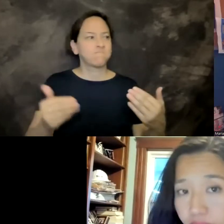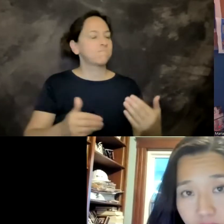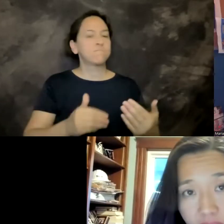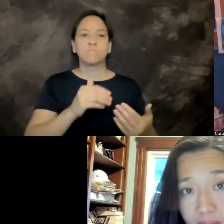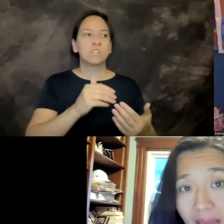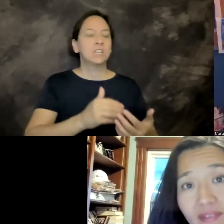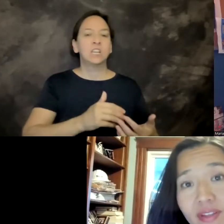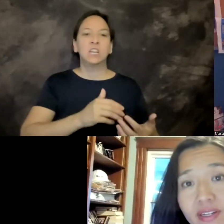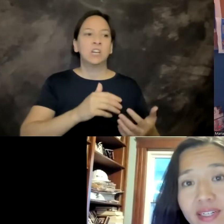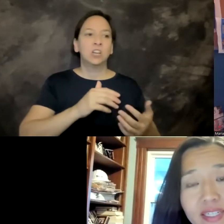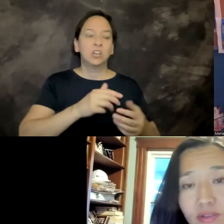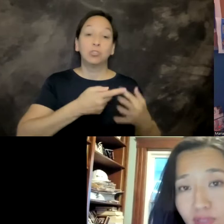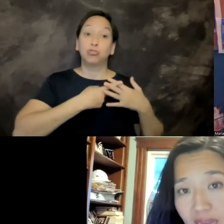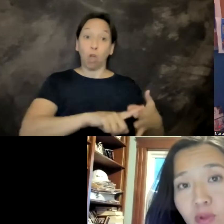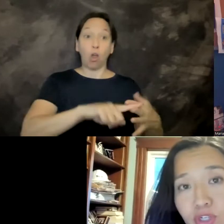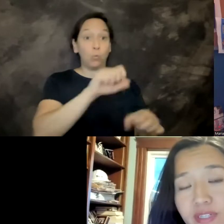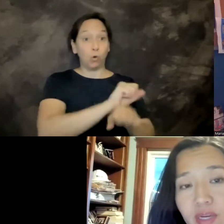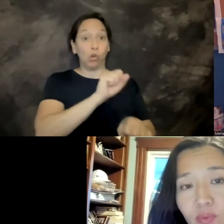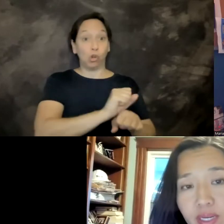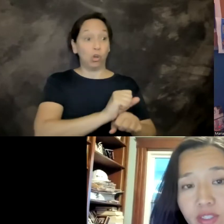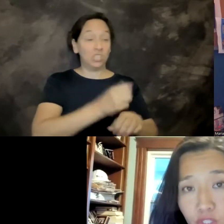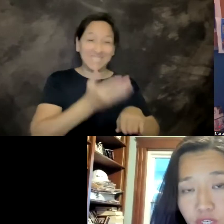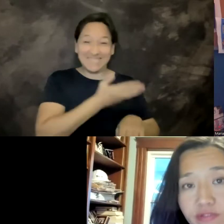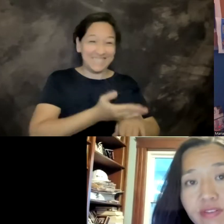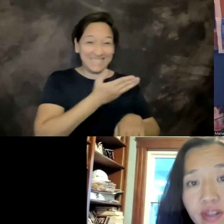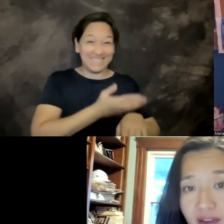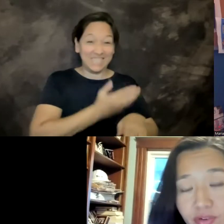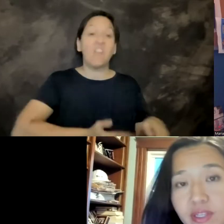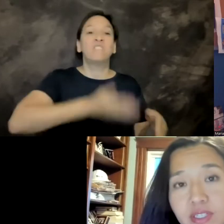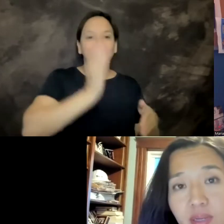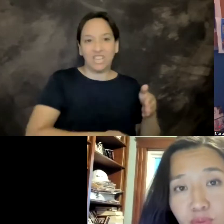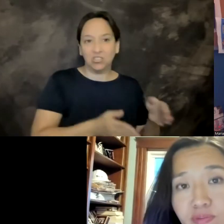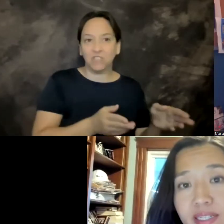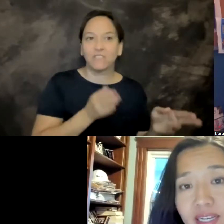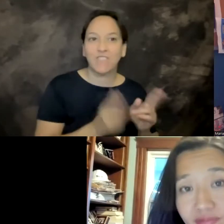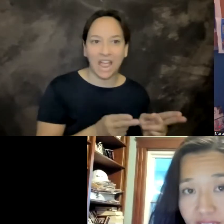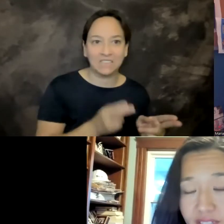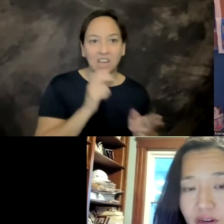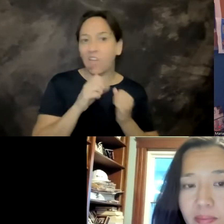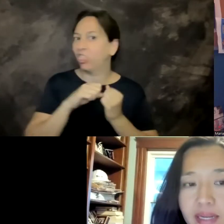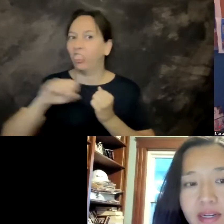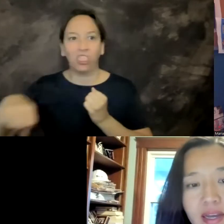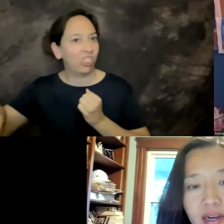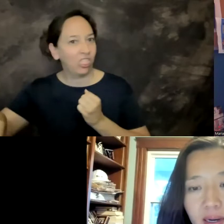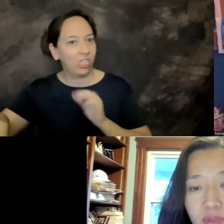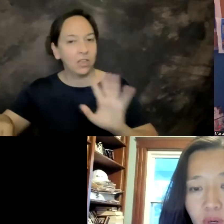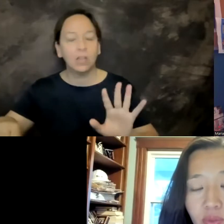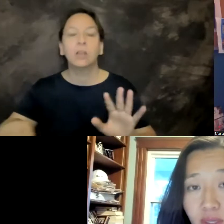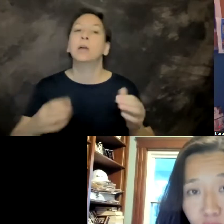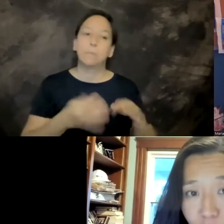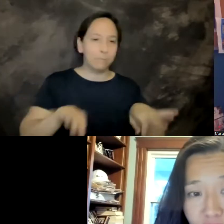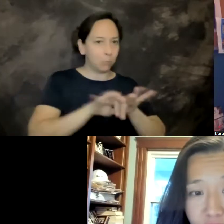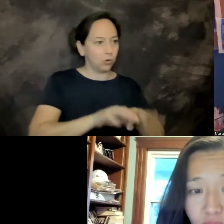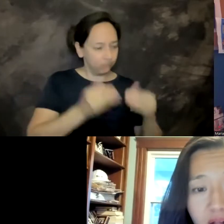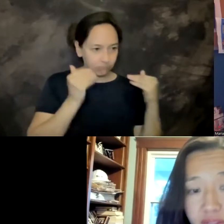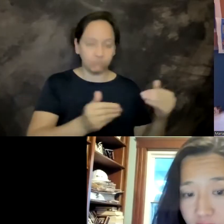and have the reliable service that we deserve after these improvements and fixes are made. So thank